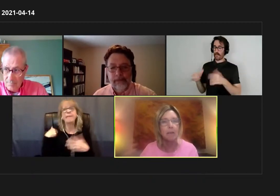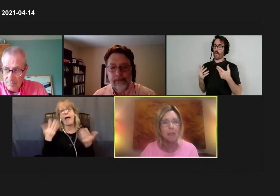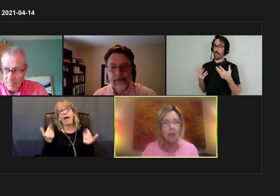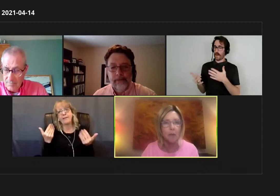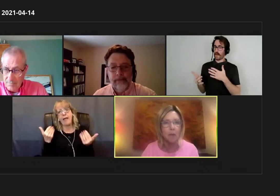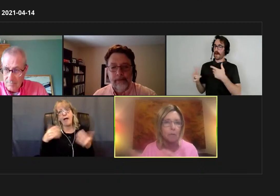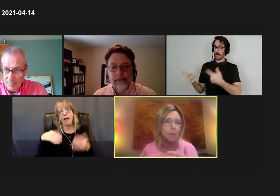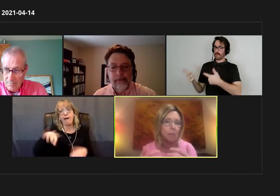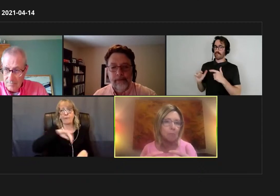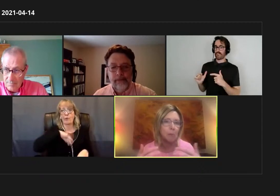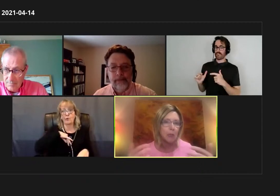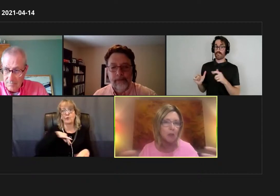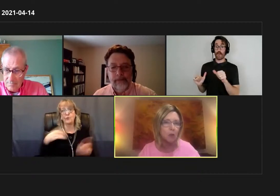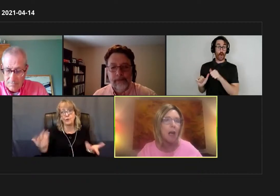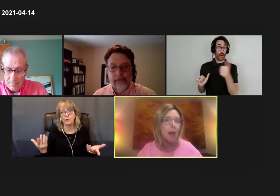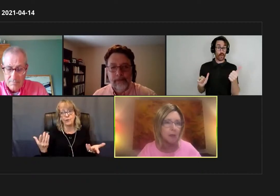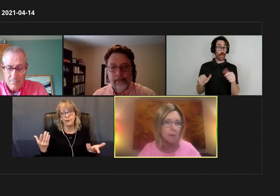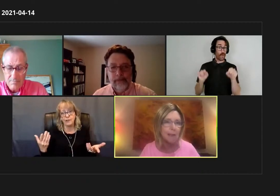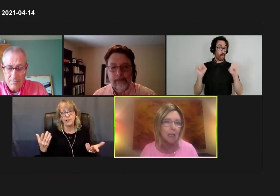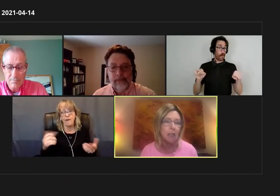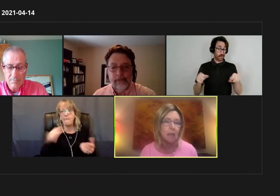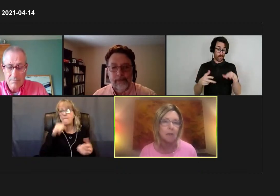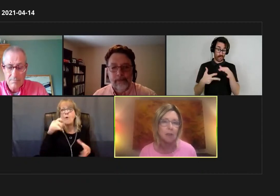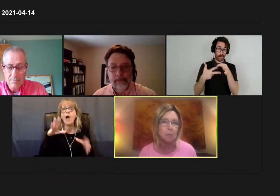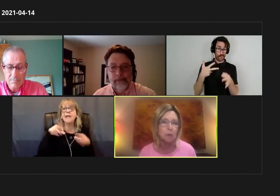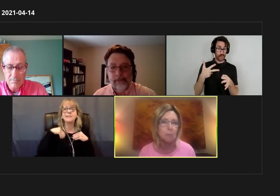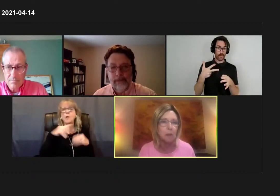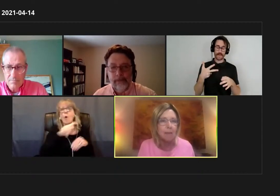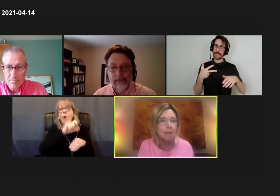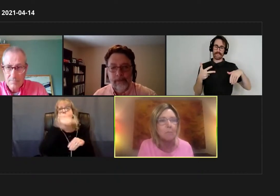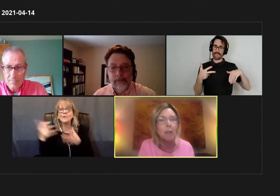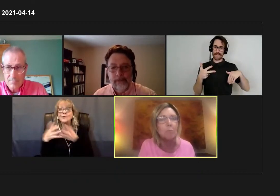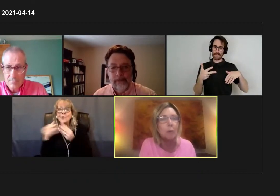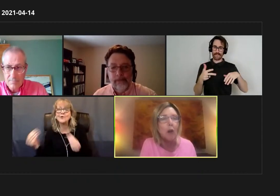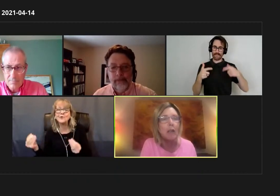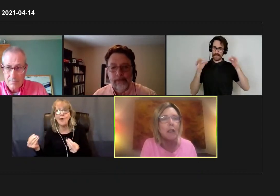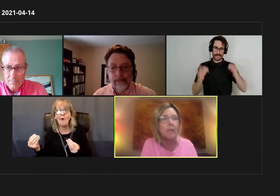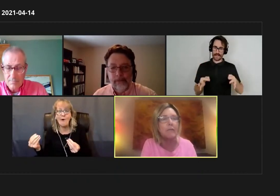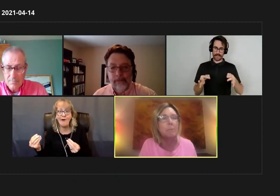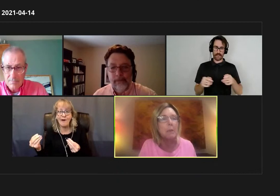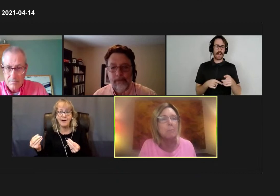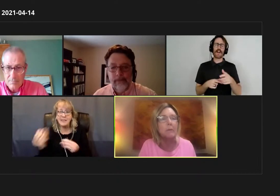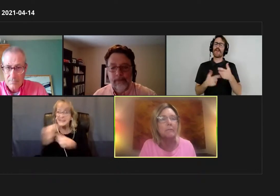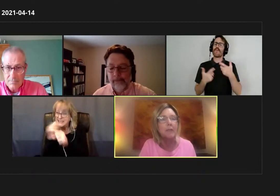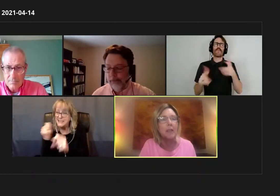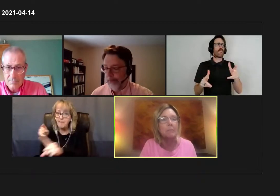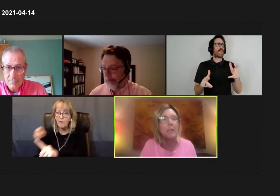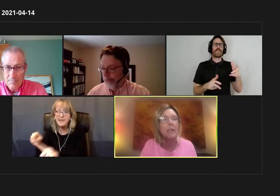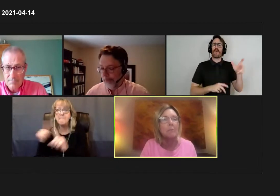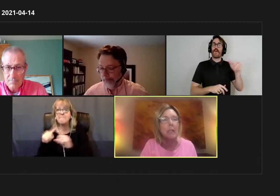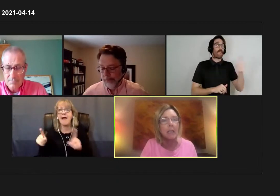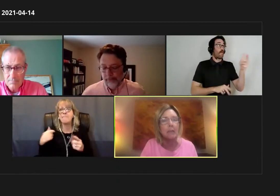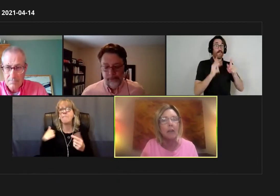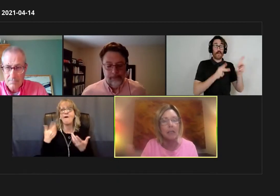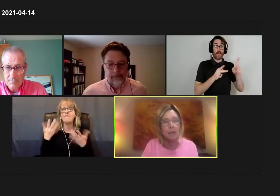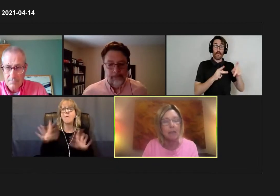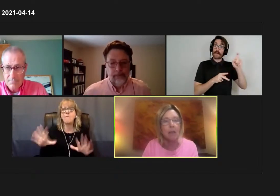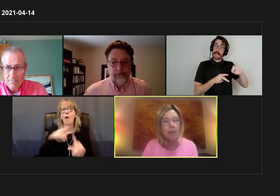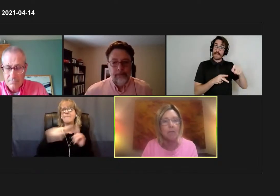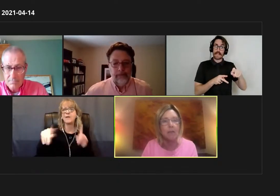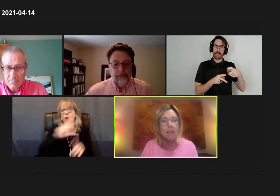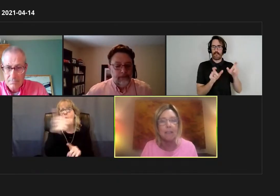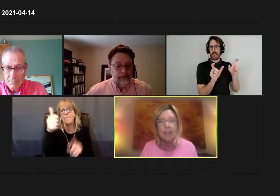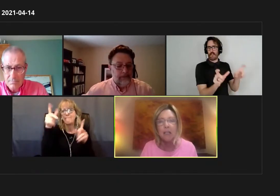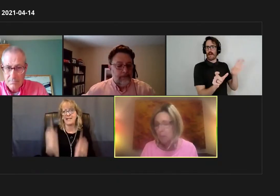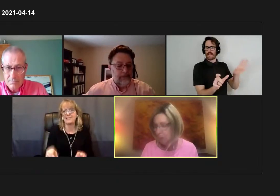accepted the other potential avenues that I had available to me because I didn't want to block other people from being in line to get